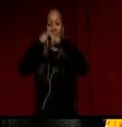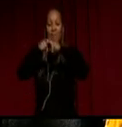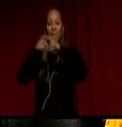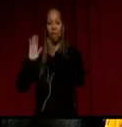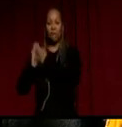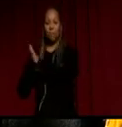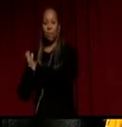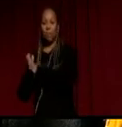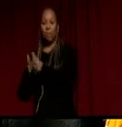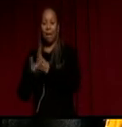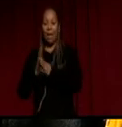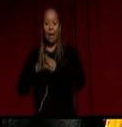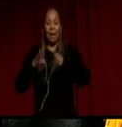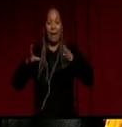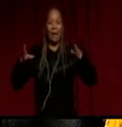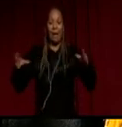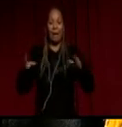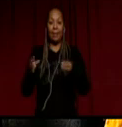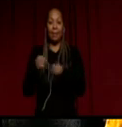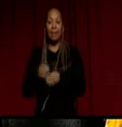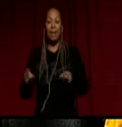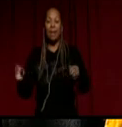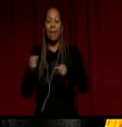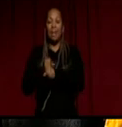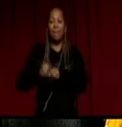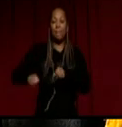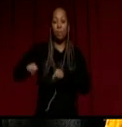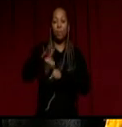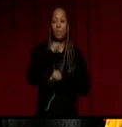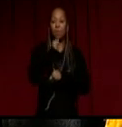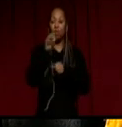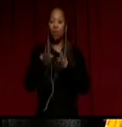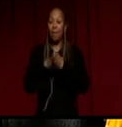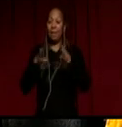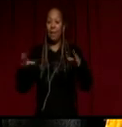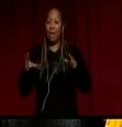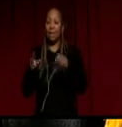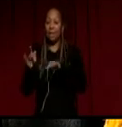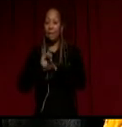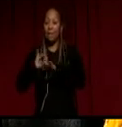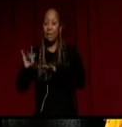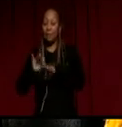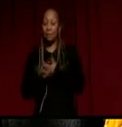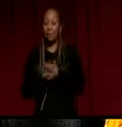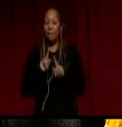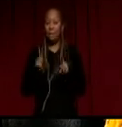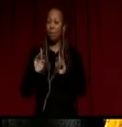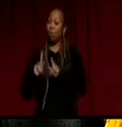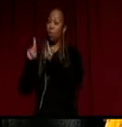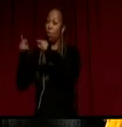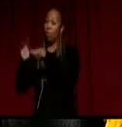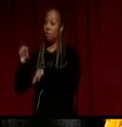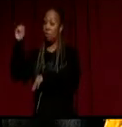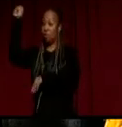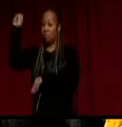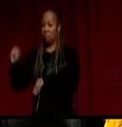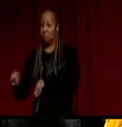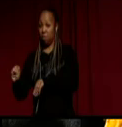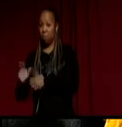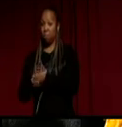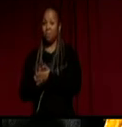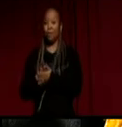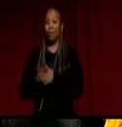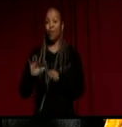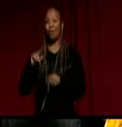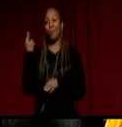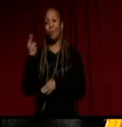highly densely packed, because you don't have much space, you don't have much room, But if you go out into the suburbs, you are